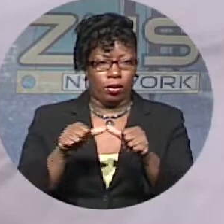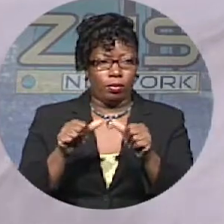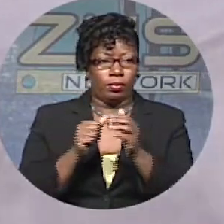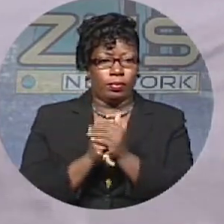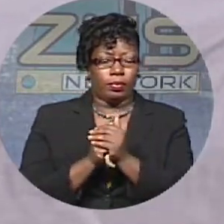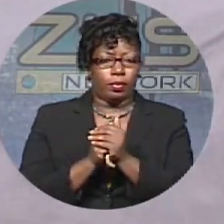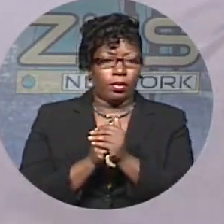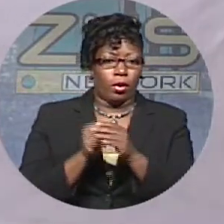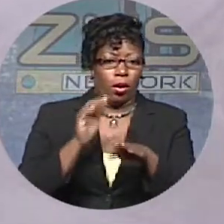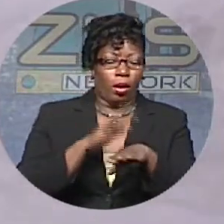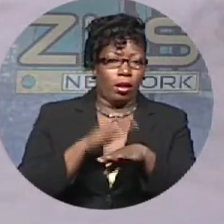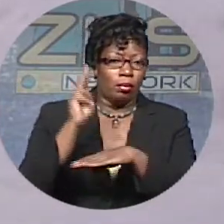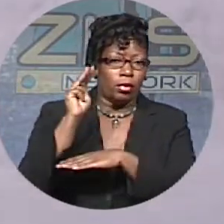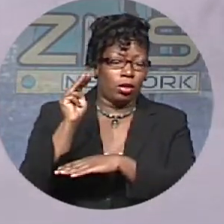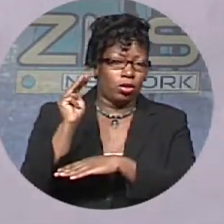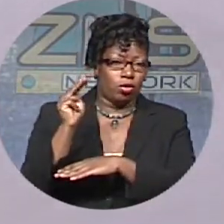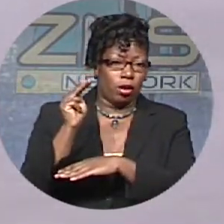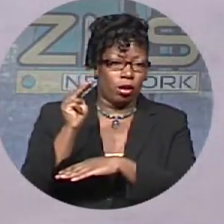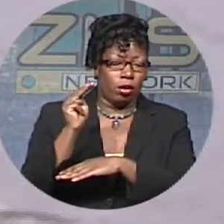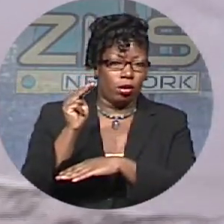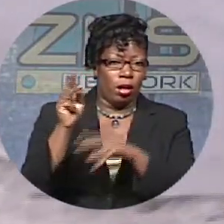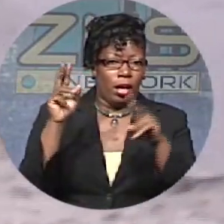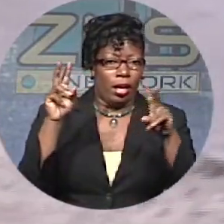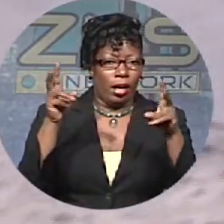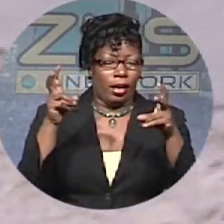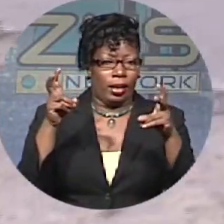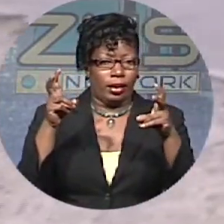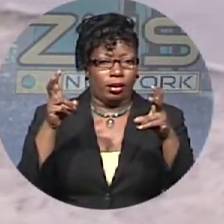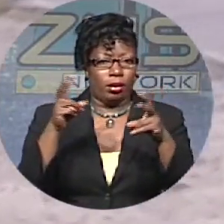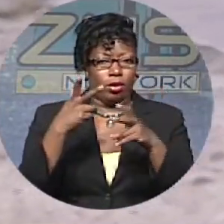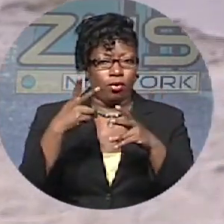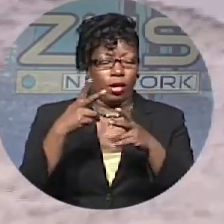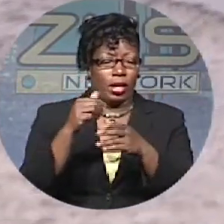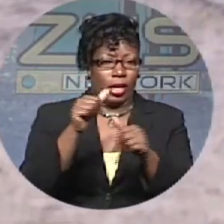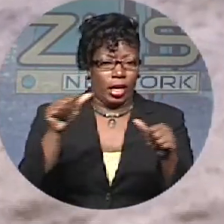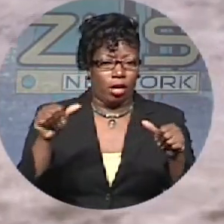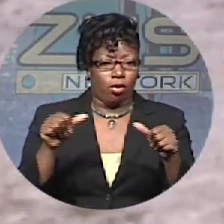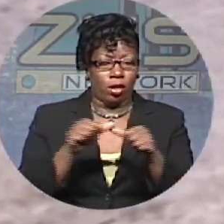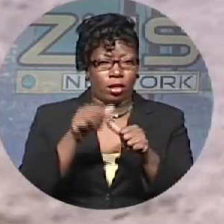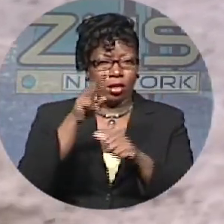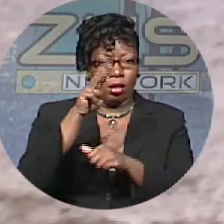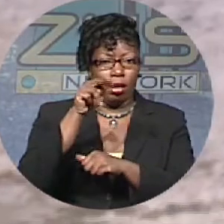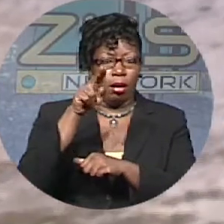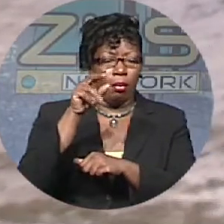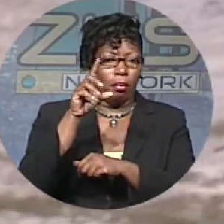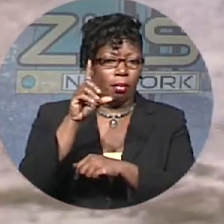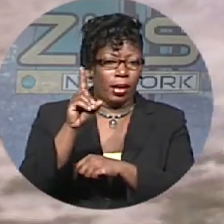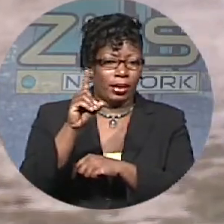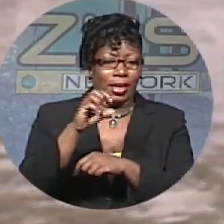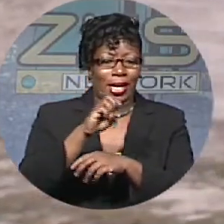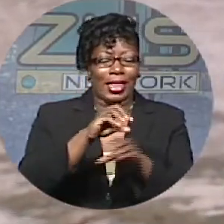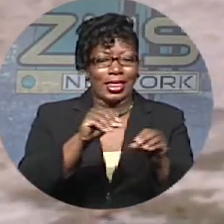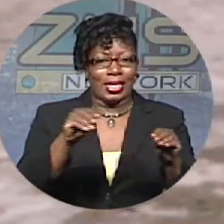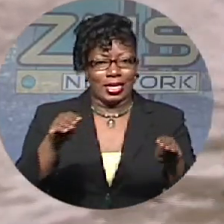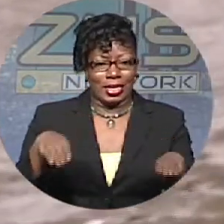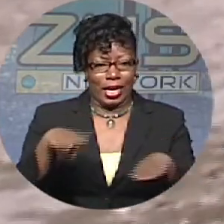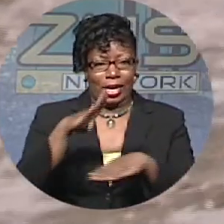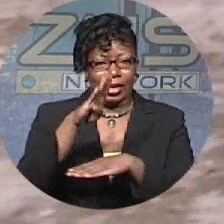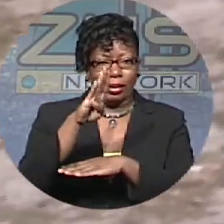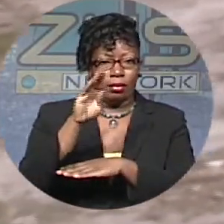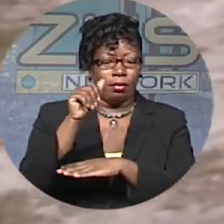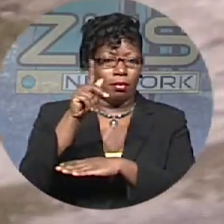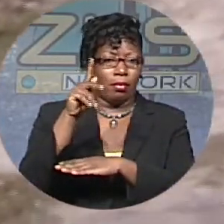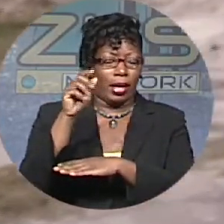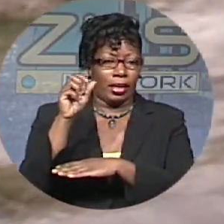conducted by the Ministry of Environment highlighted three main areas in Abaco, namely the mud, sandbanks, and the peas where shanty towns